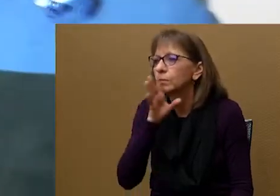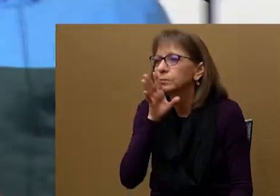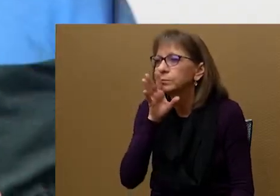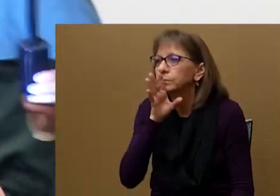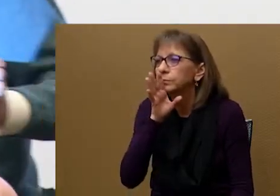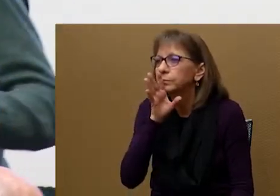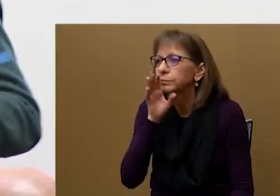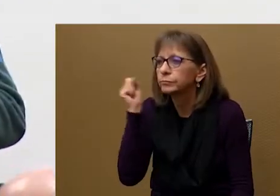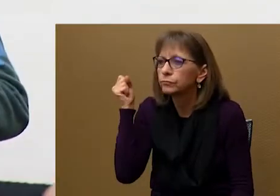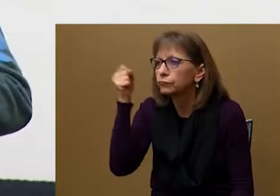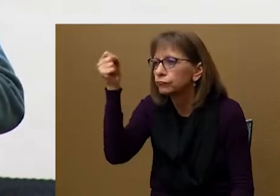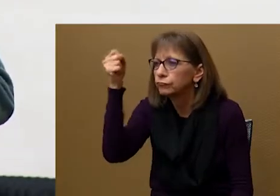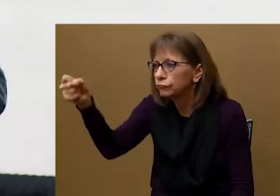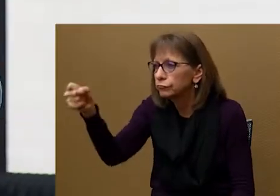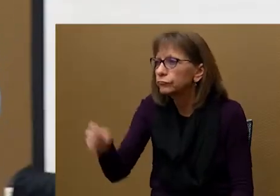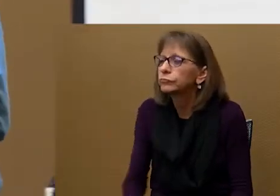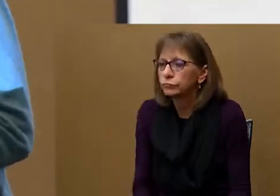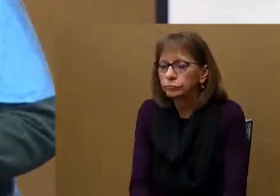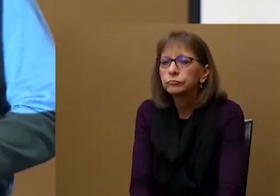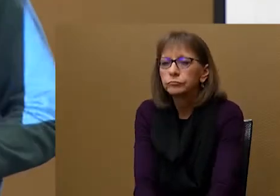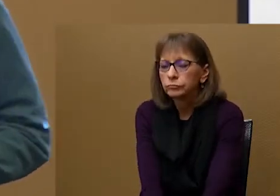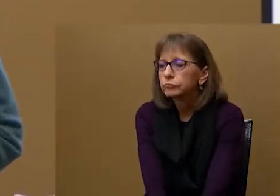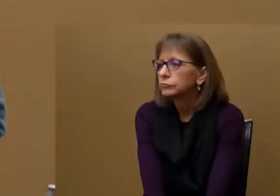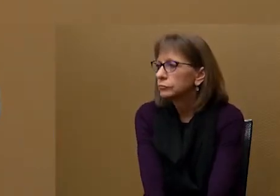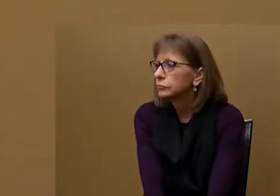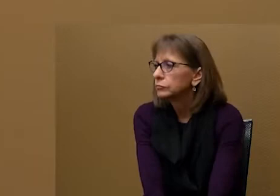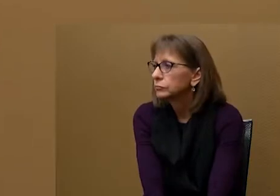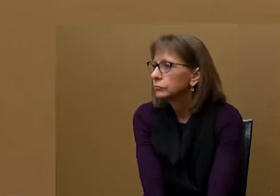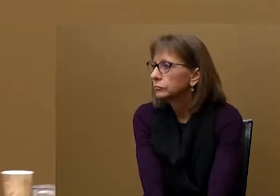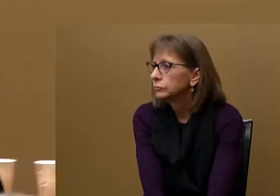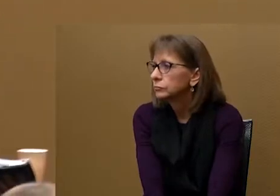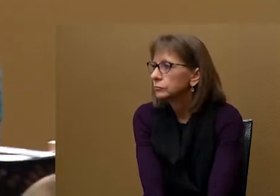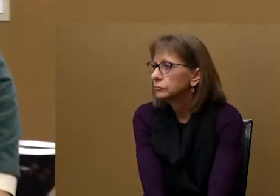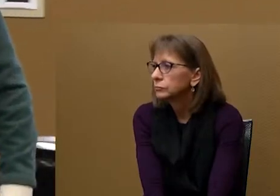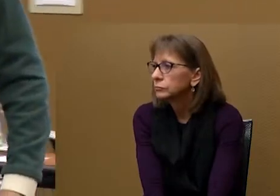so you're going to talk, right? Okay.